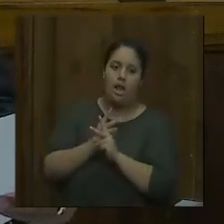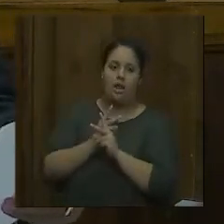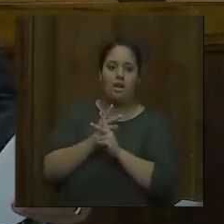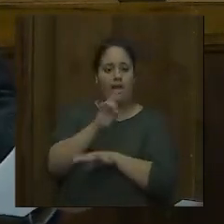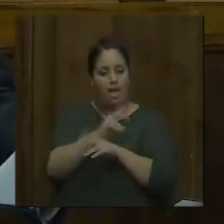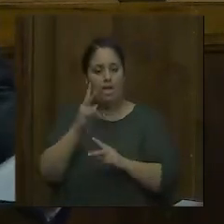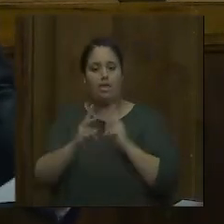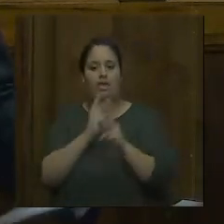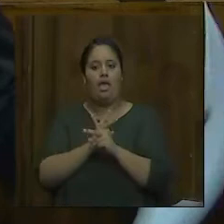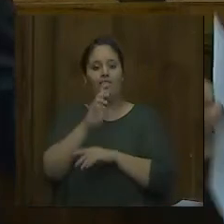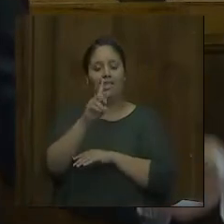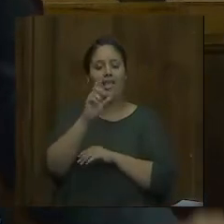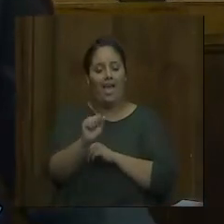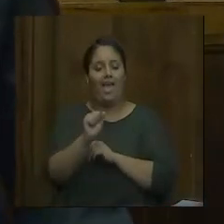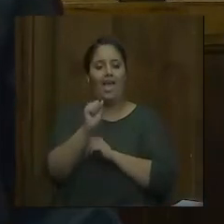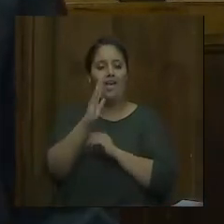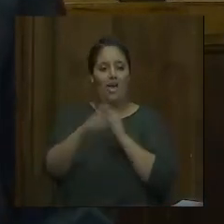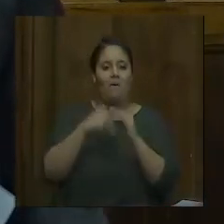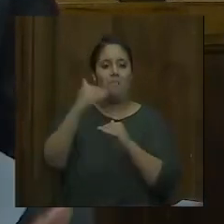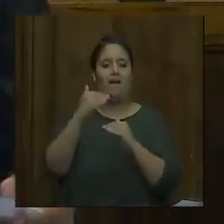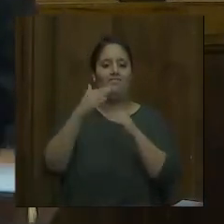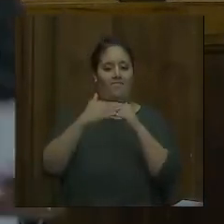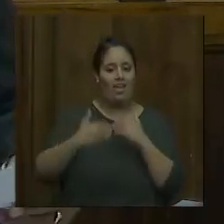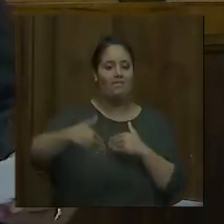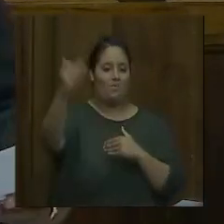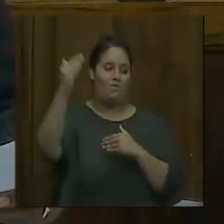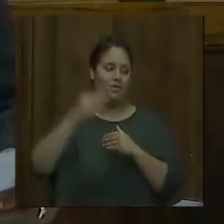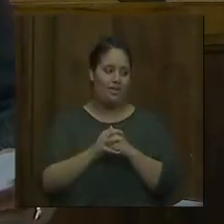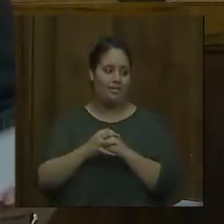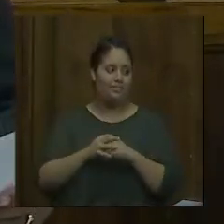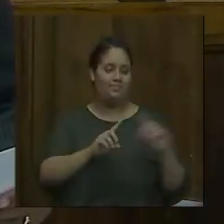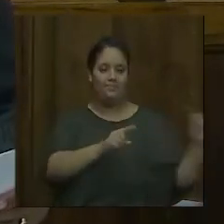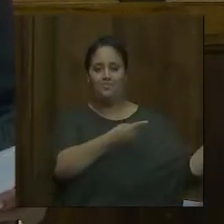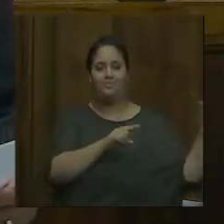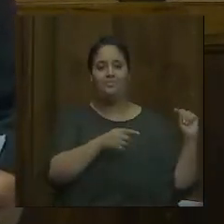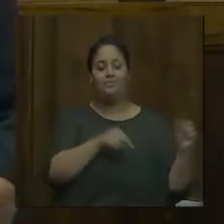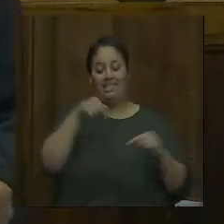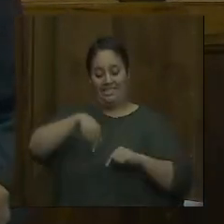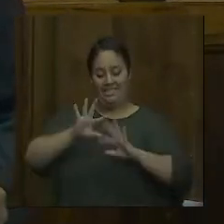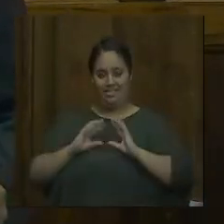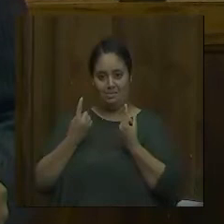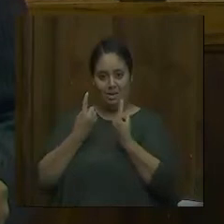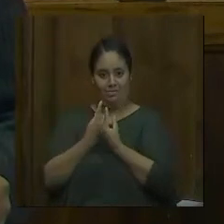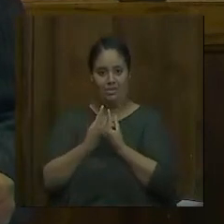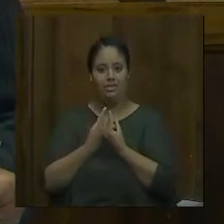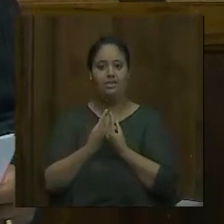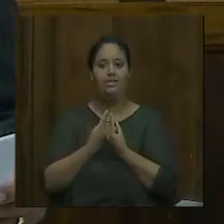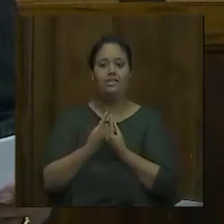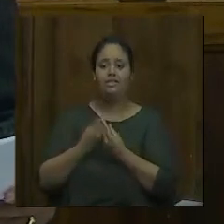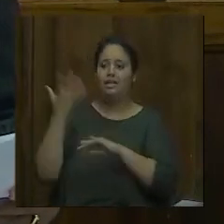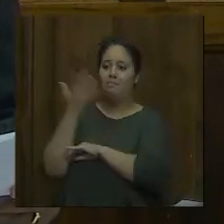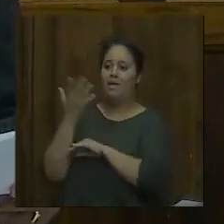DA goes above and beyond. This department, Madam